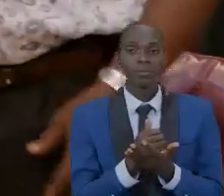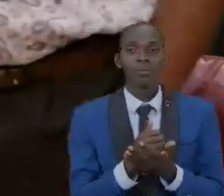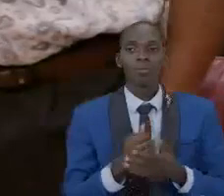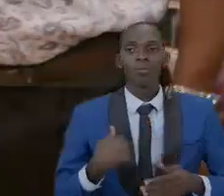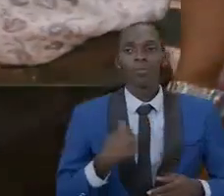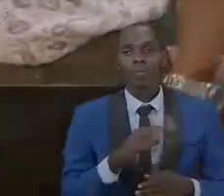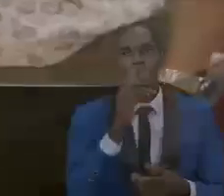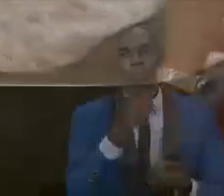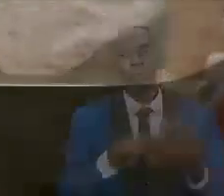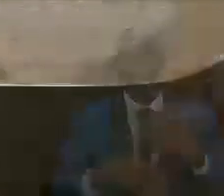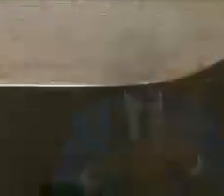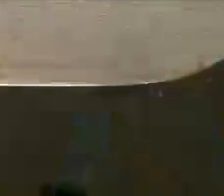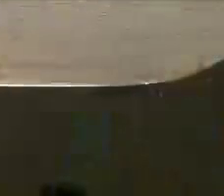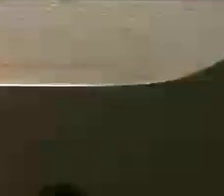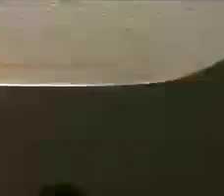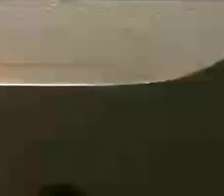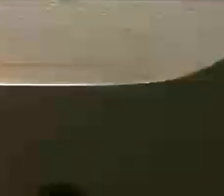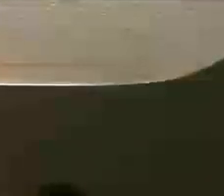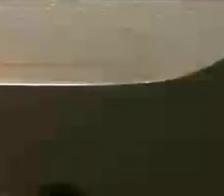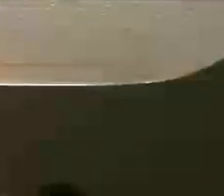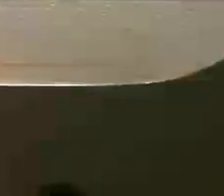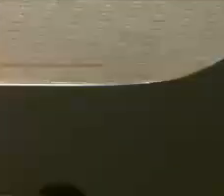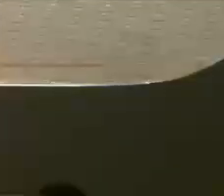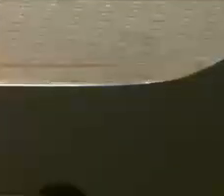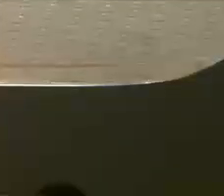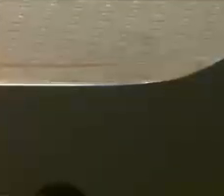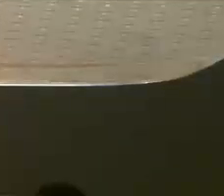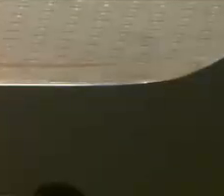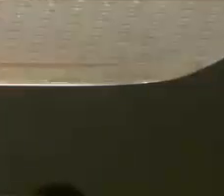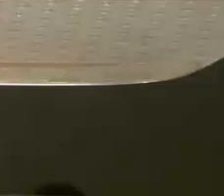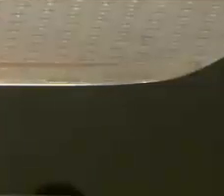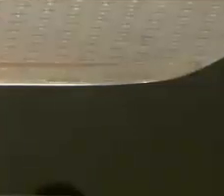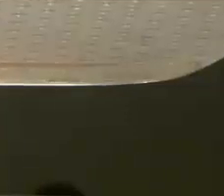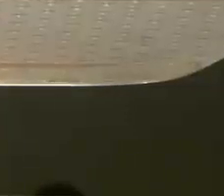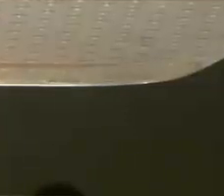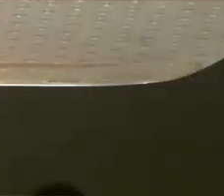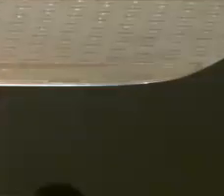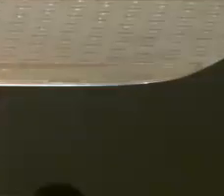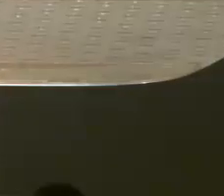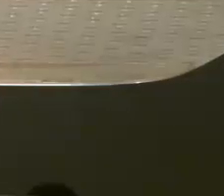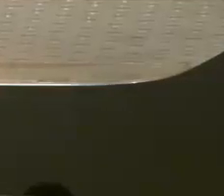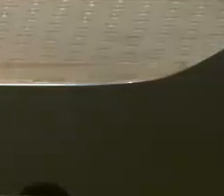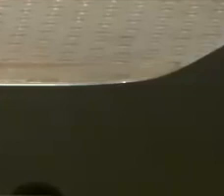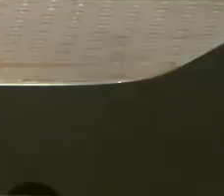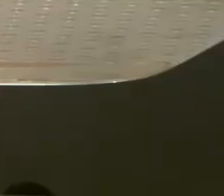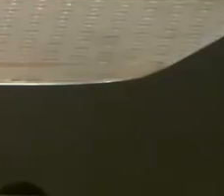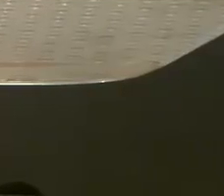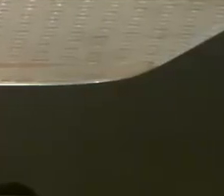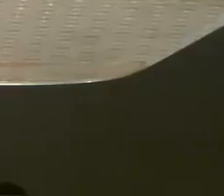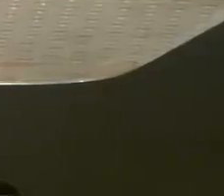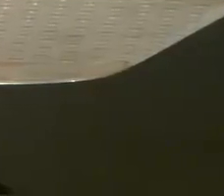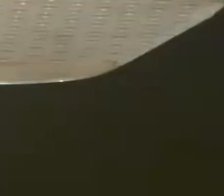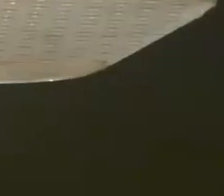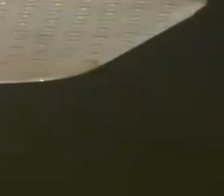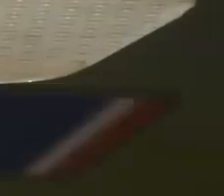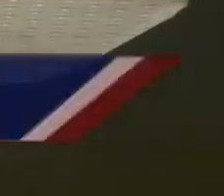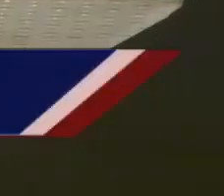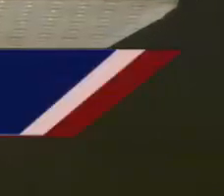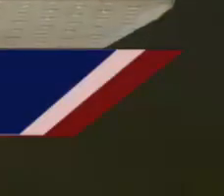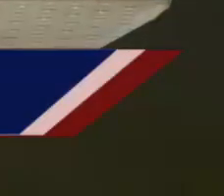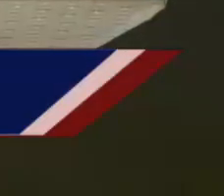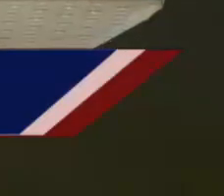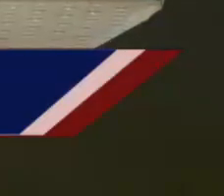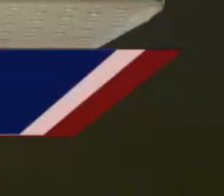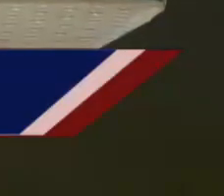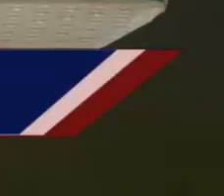we're coming back to Galatians chapter 2. every Monday we study as you know from